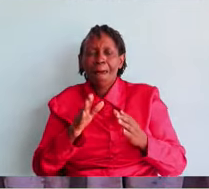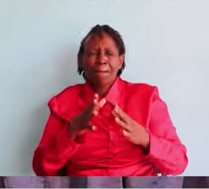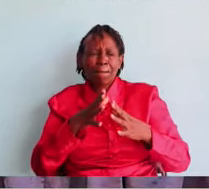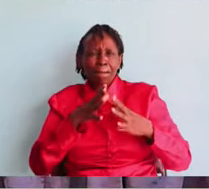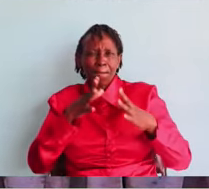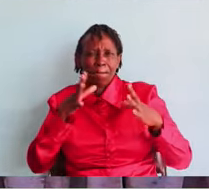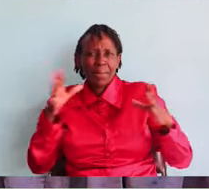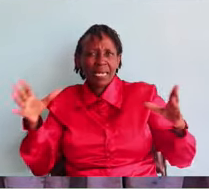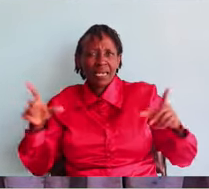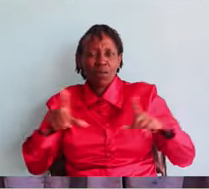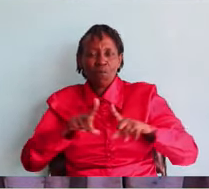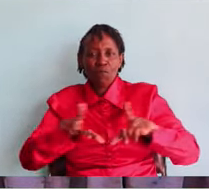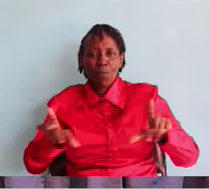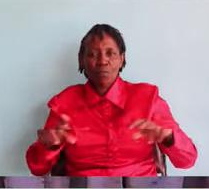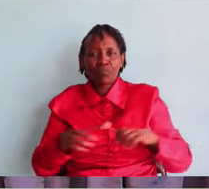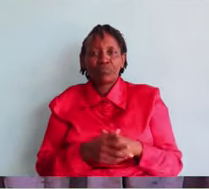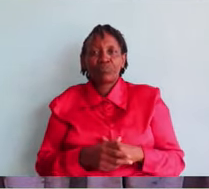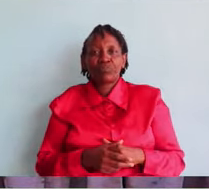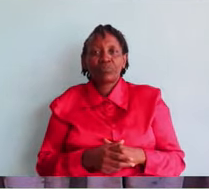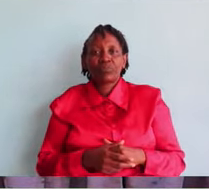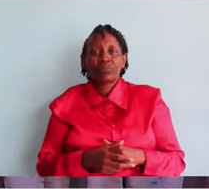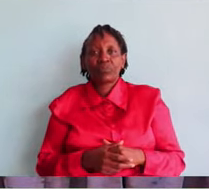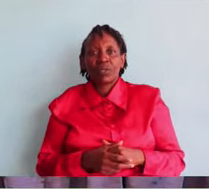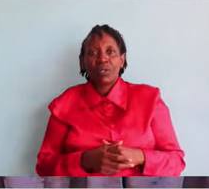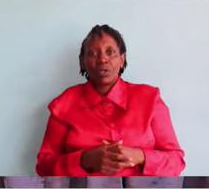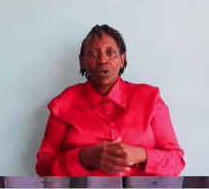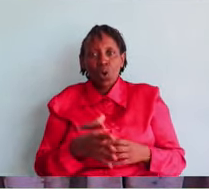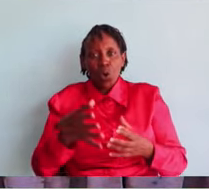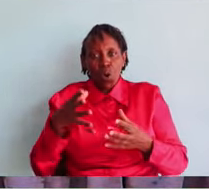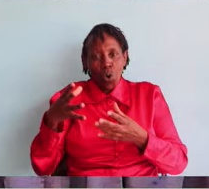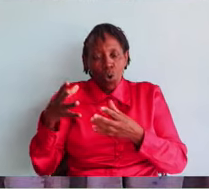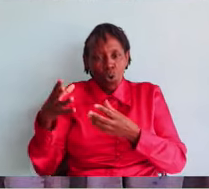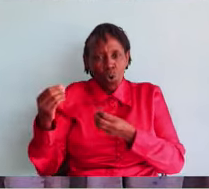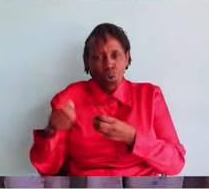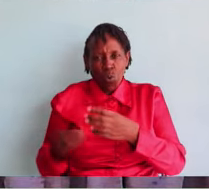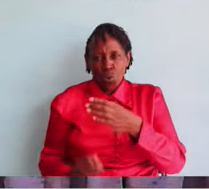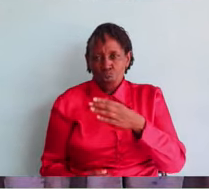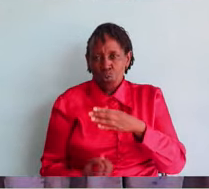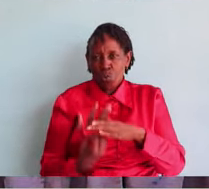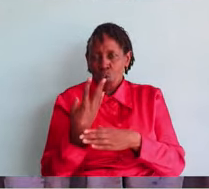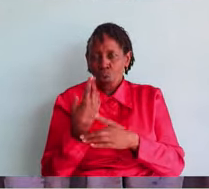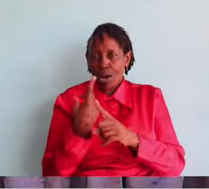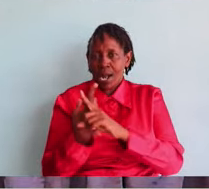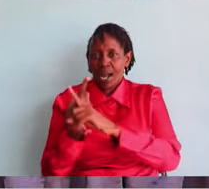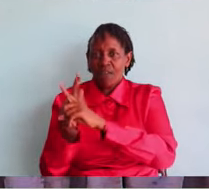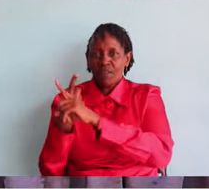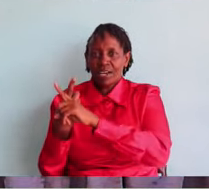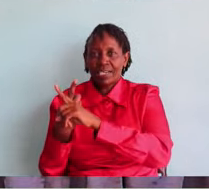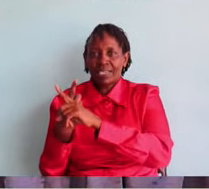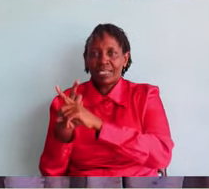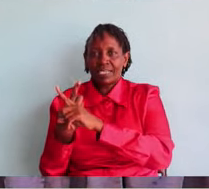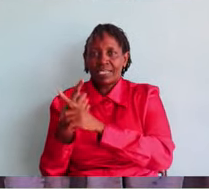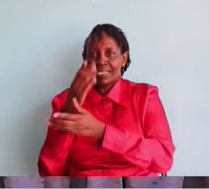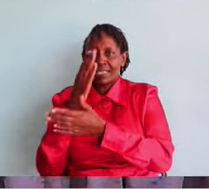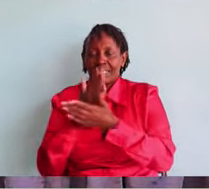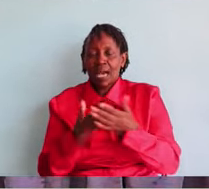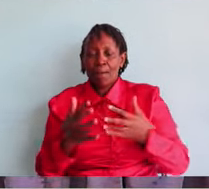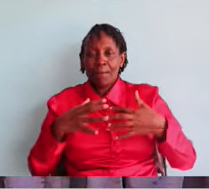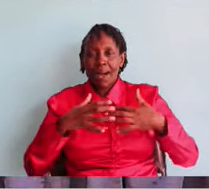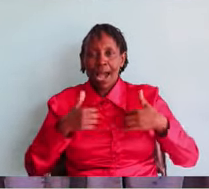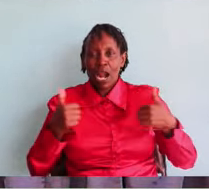it's fenced up, and they grow all type of crops. Some keep animals. We visited